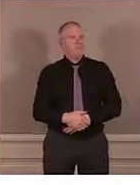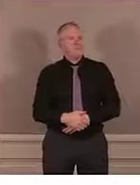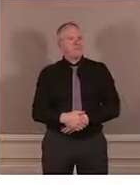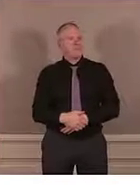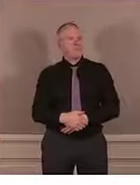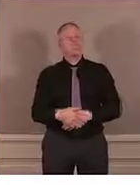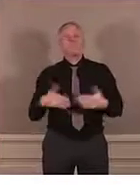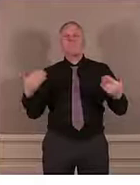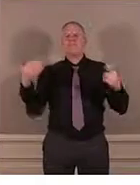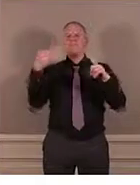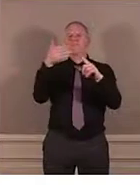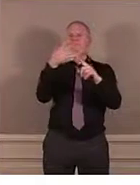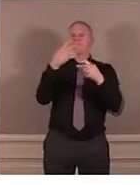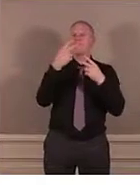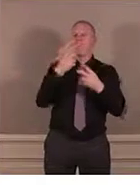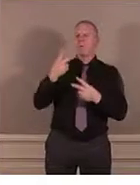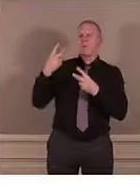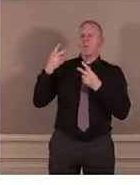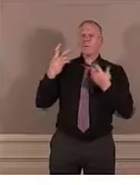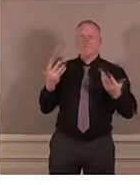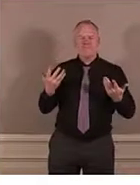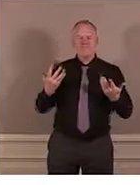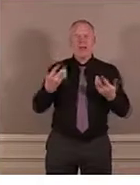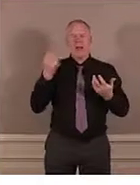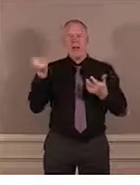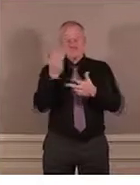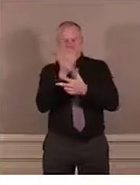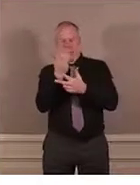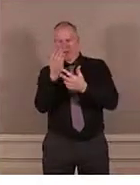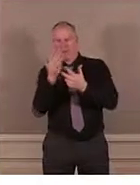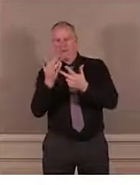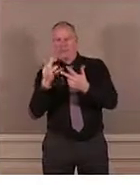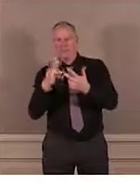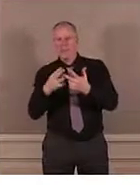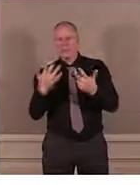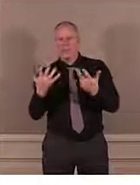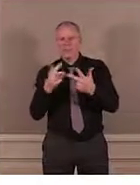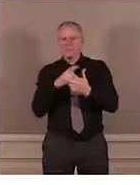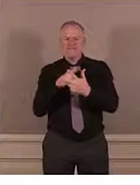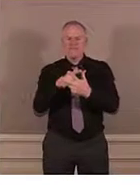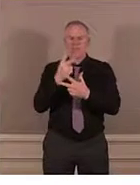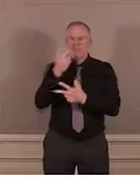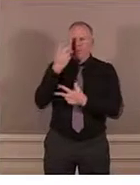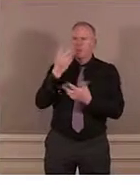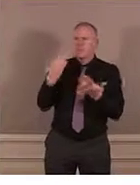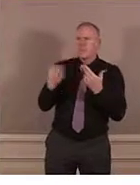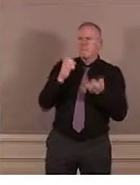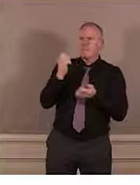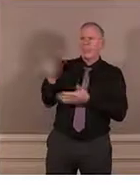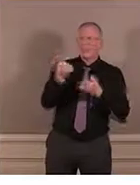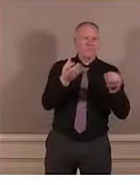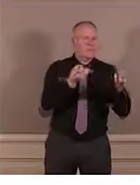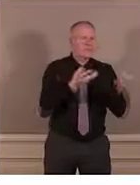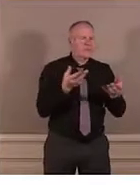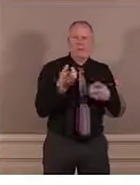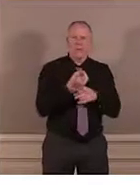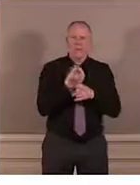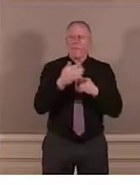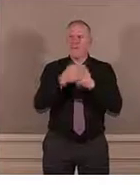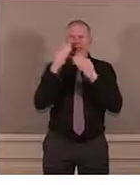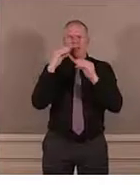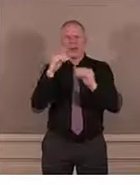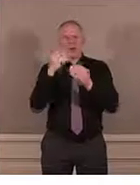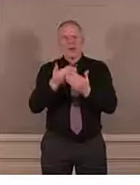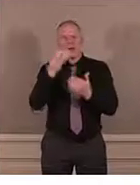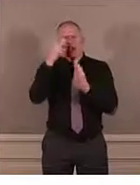So the purpose of the review, so we were interested in three key things. So obviously we wanted to review provision, what was happening in terms of educational and